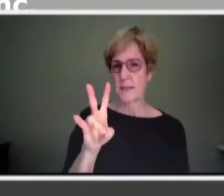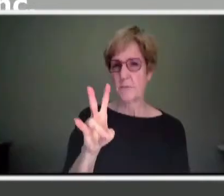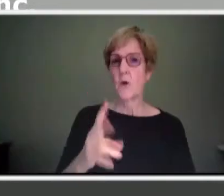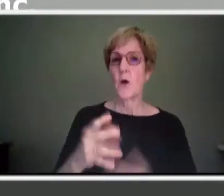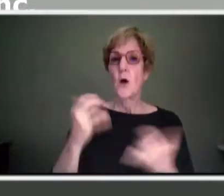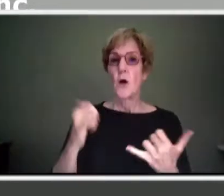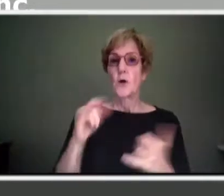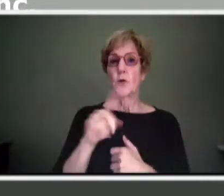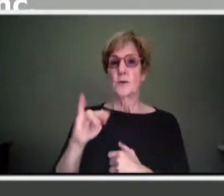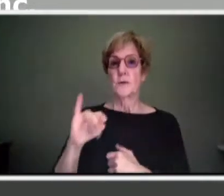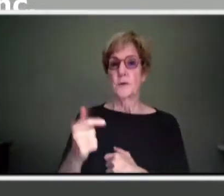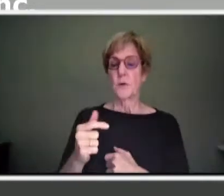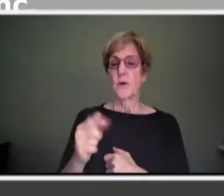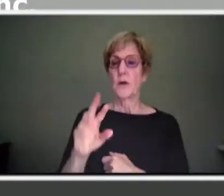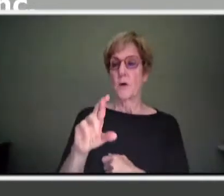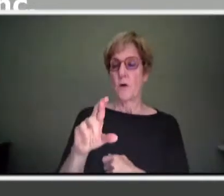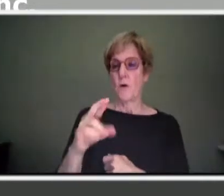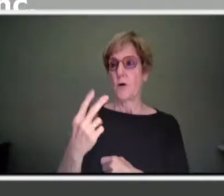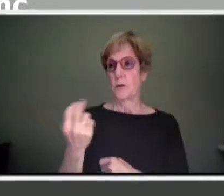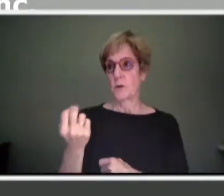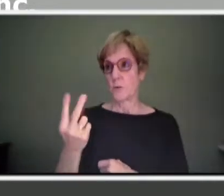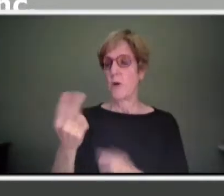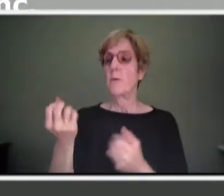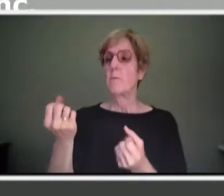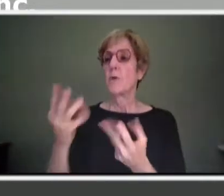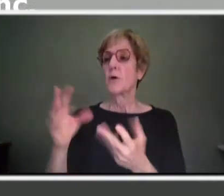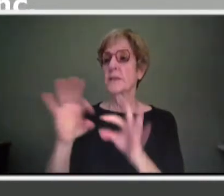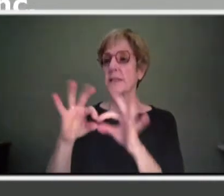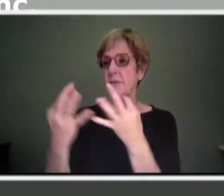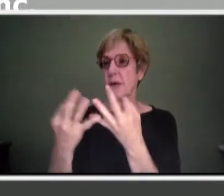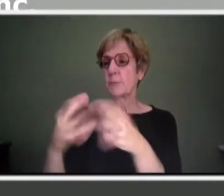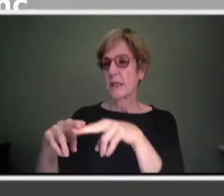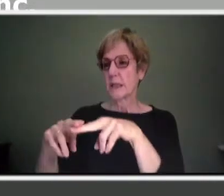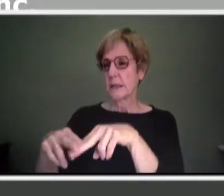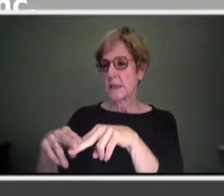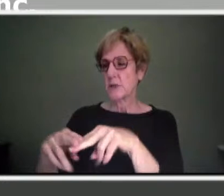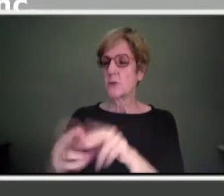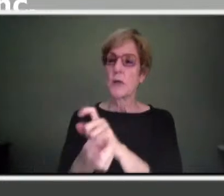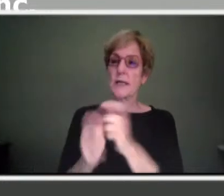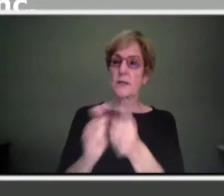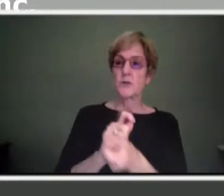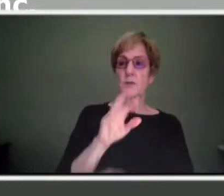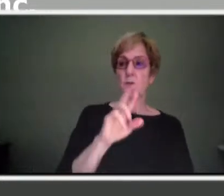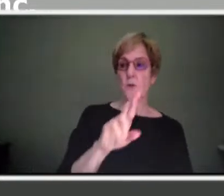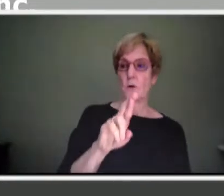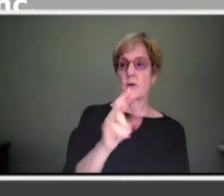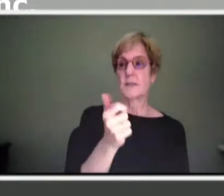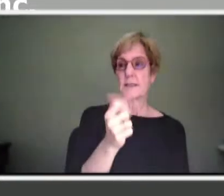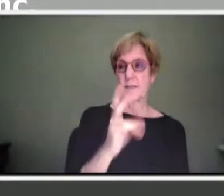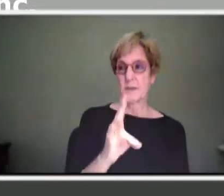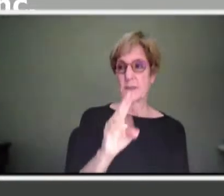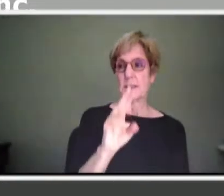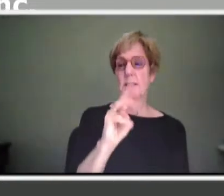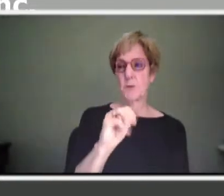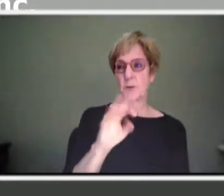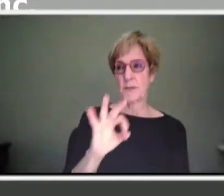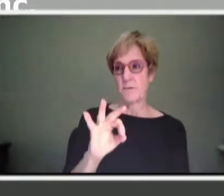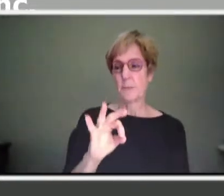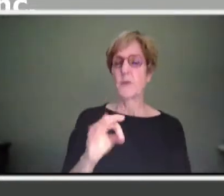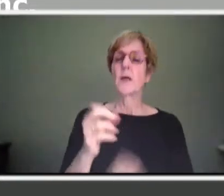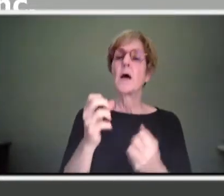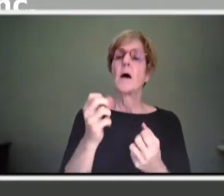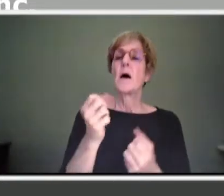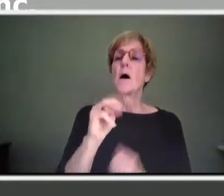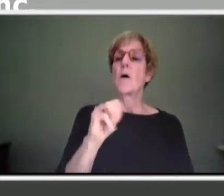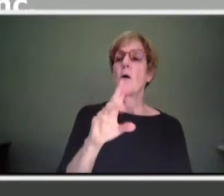is R12 MF multifamily residential conditional, and the proposed zoning is R17 MF multifamily residential conditional.